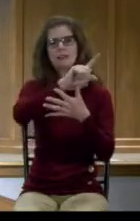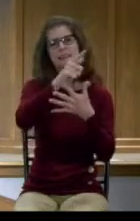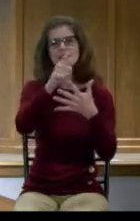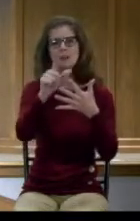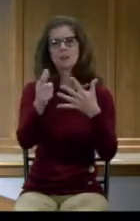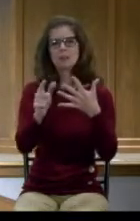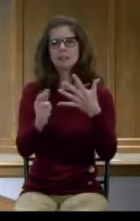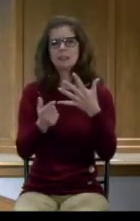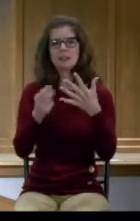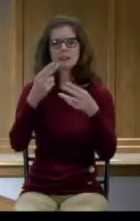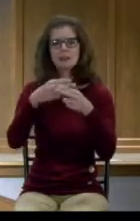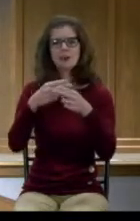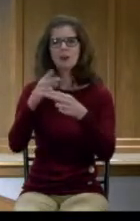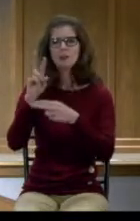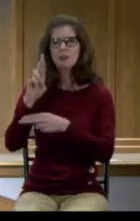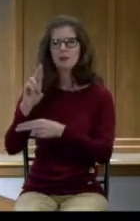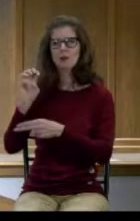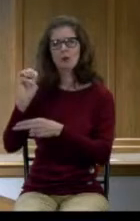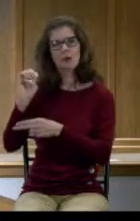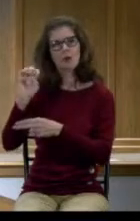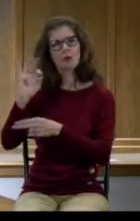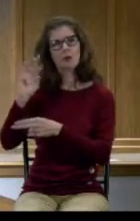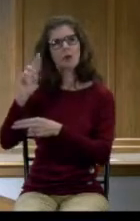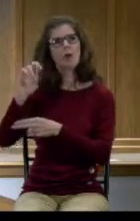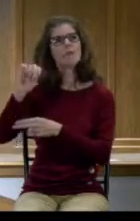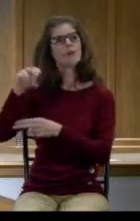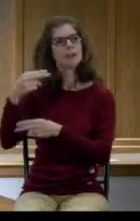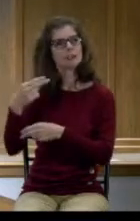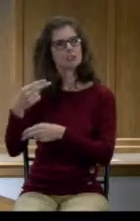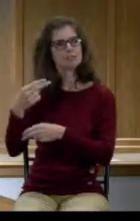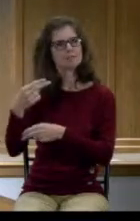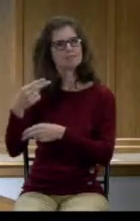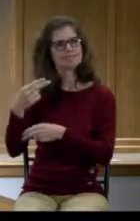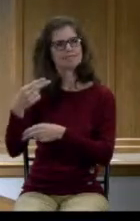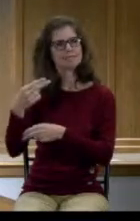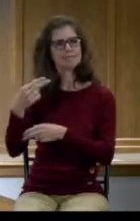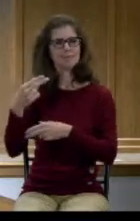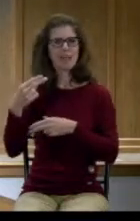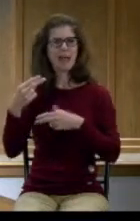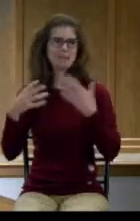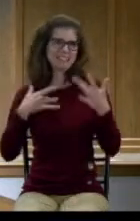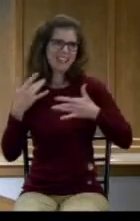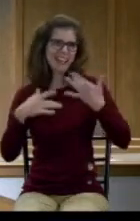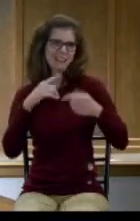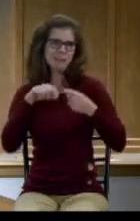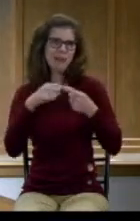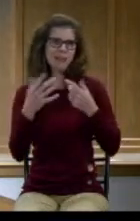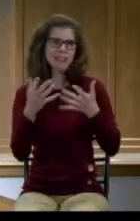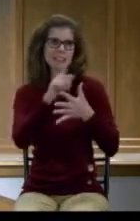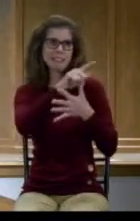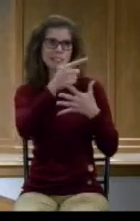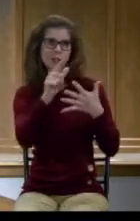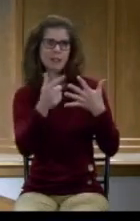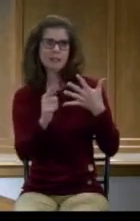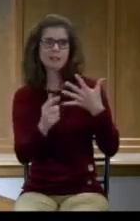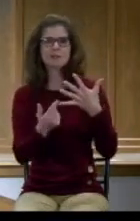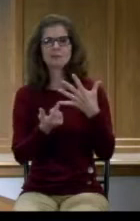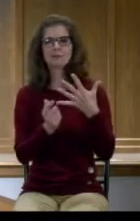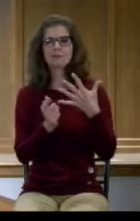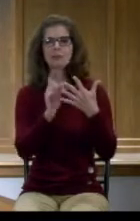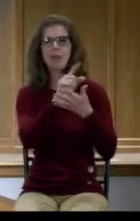refreshed. And I'm super excited about this series. In fact, a quick preview for next week. Next week, I'm actually going to